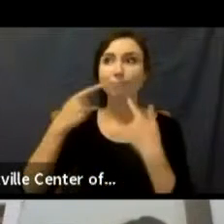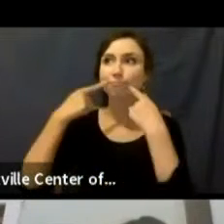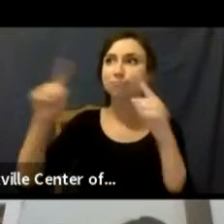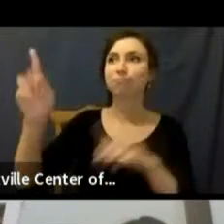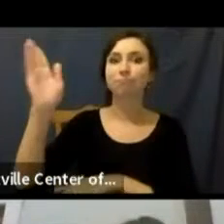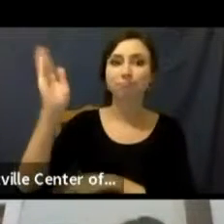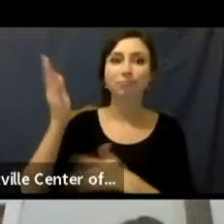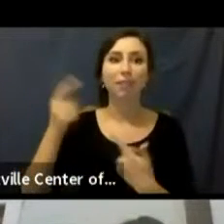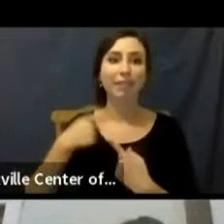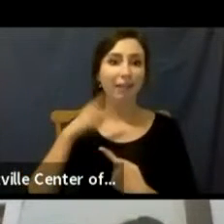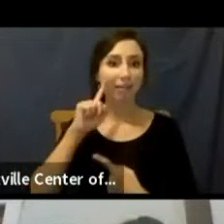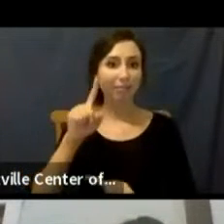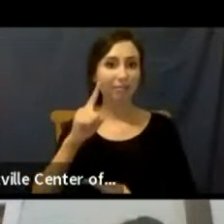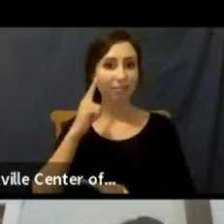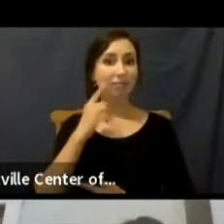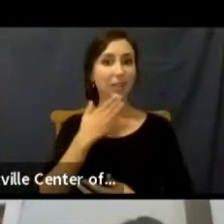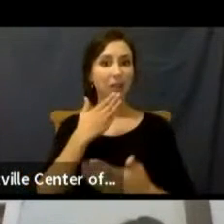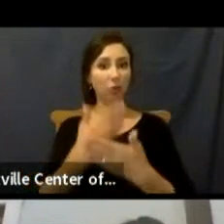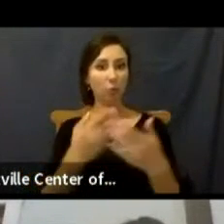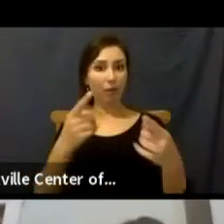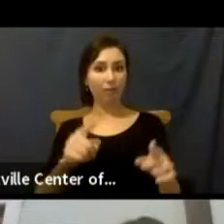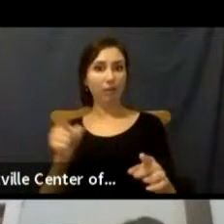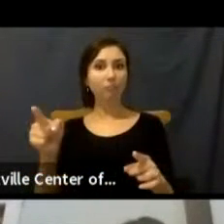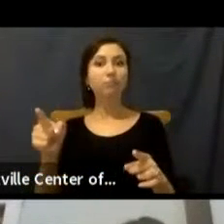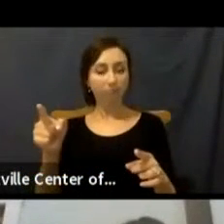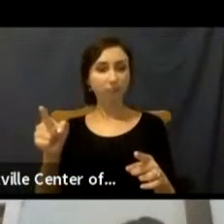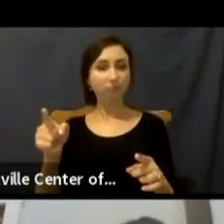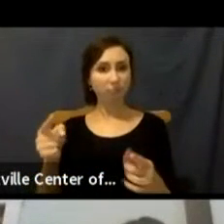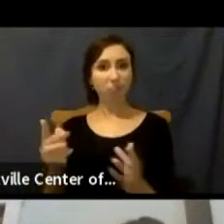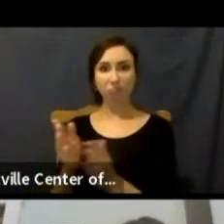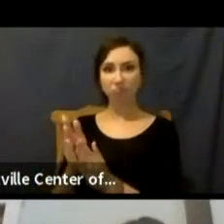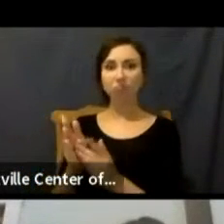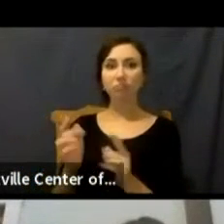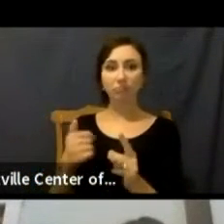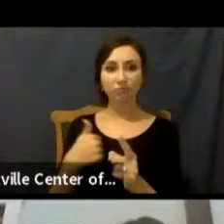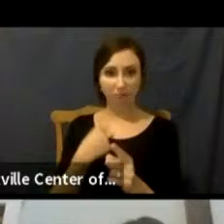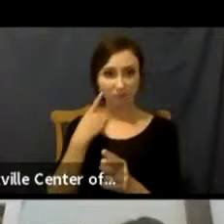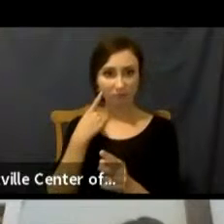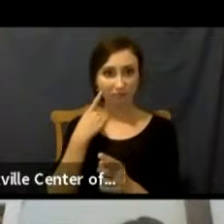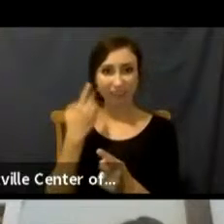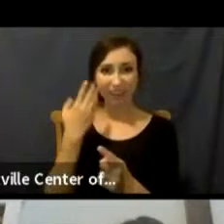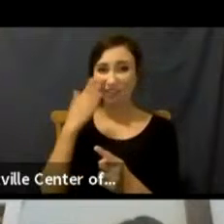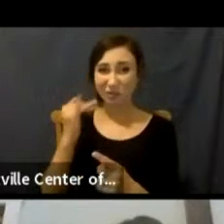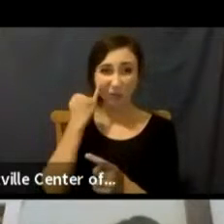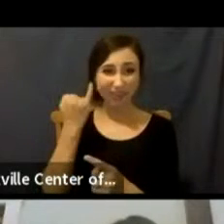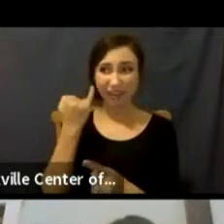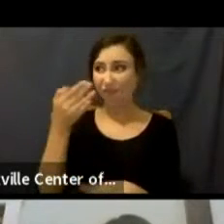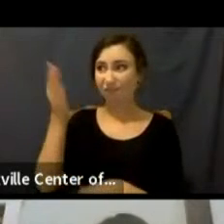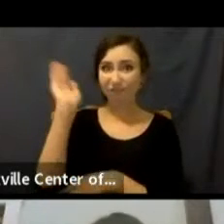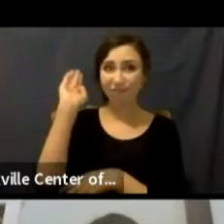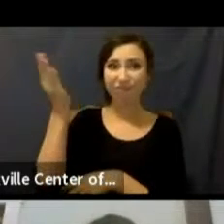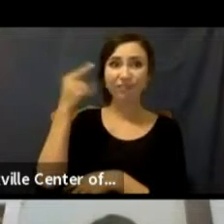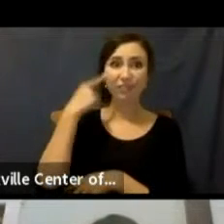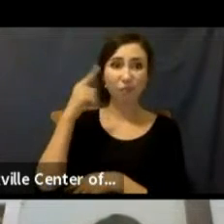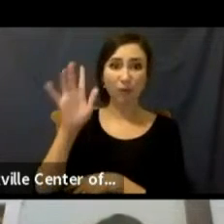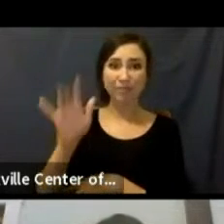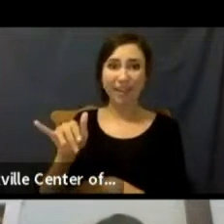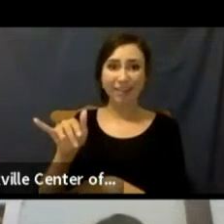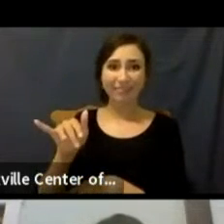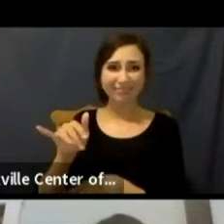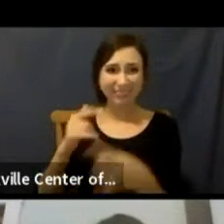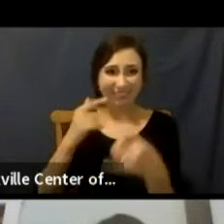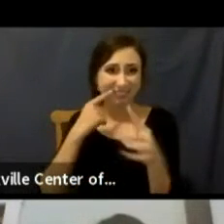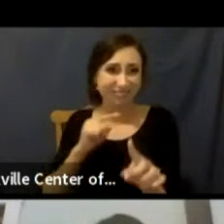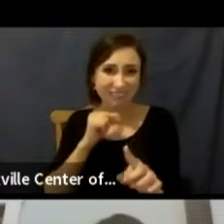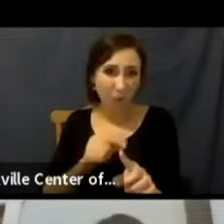well done, but I don't know whether the penetration of those PSAs is doing the job. I would like